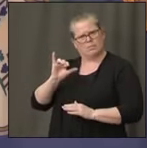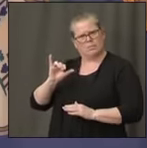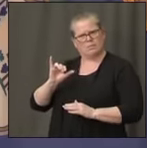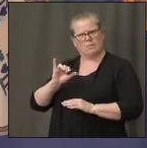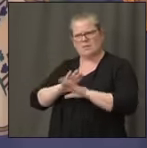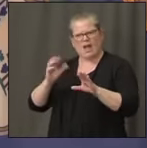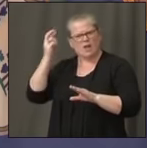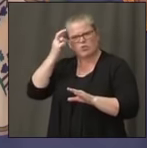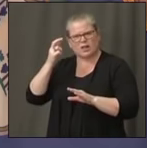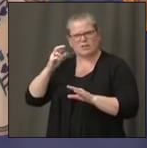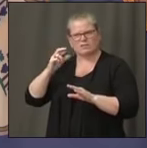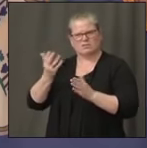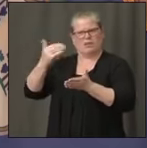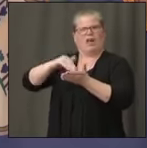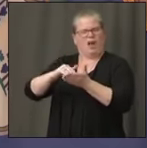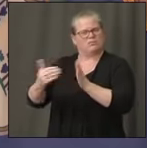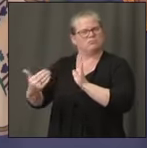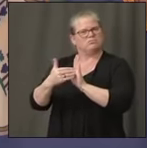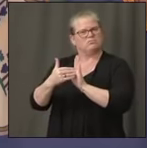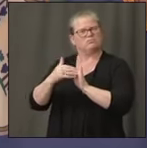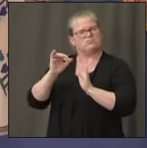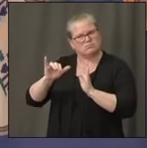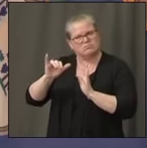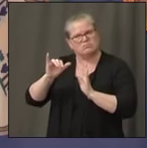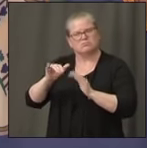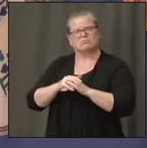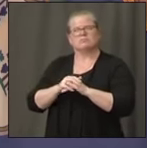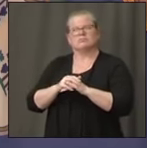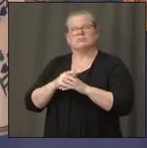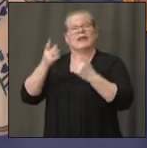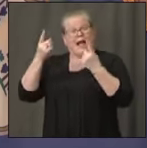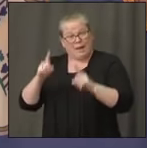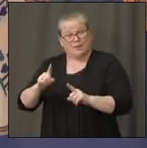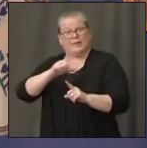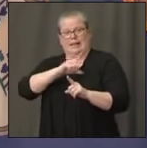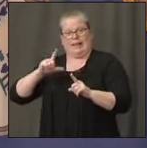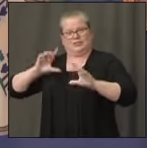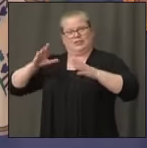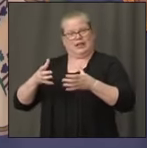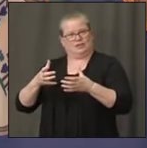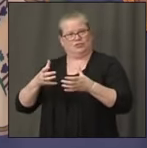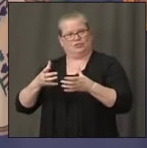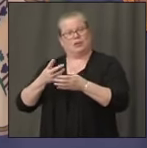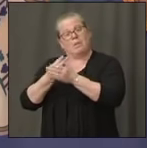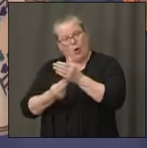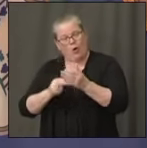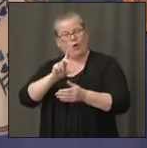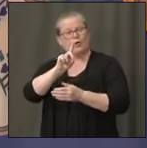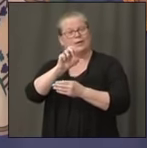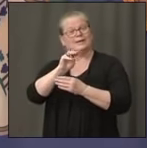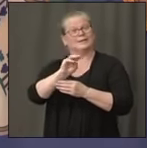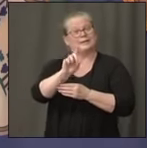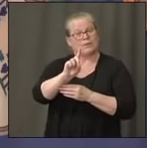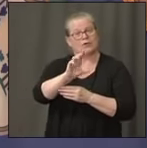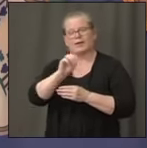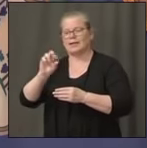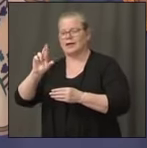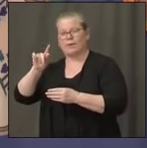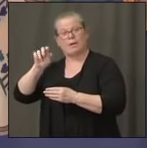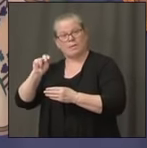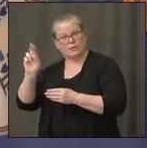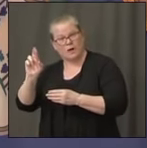me some executive powers given the fact that COVID was crashing on us like a wave. And we had to move quickly. We had to